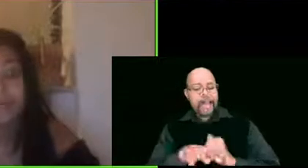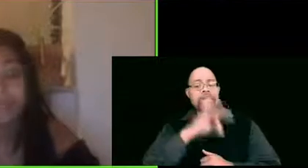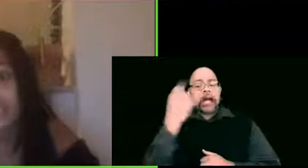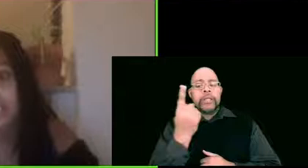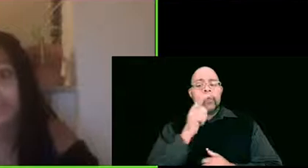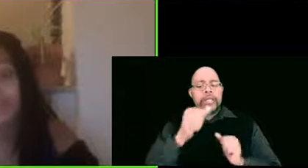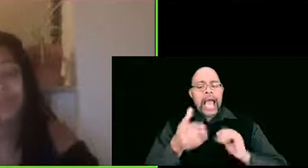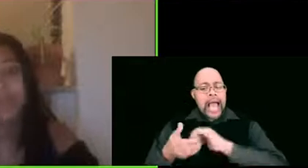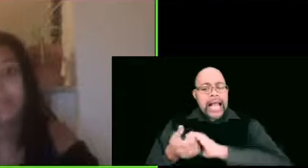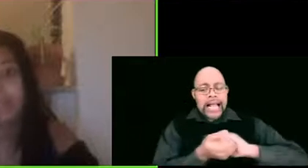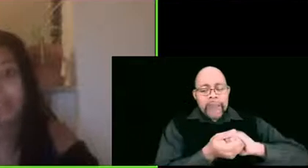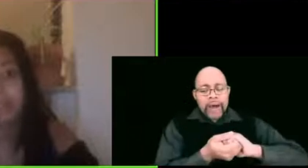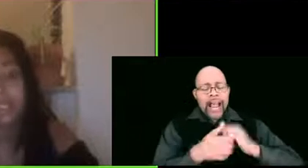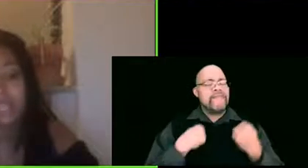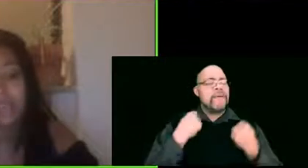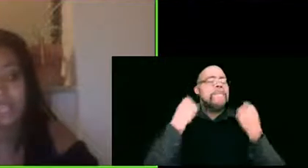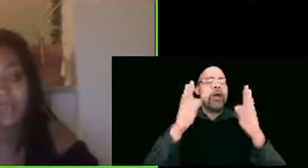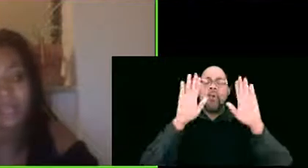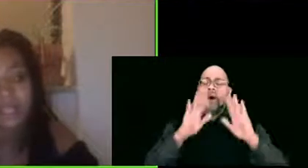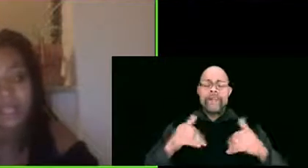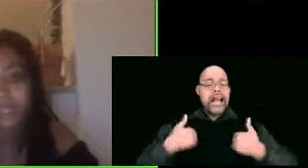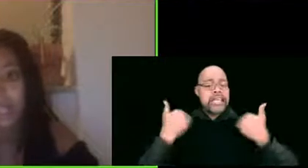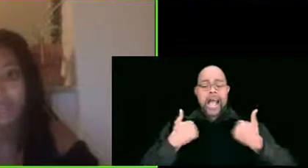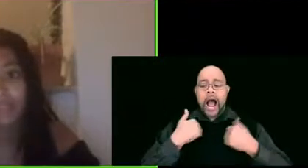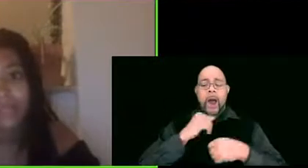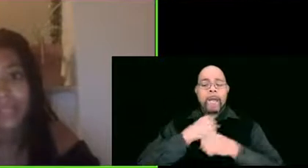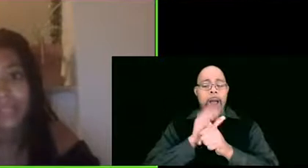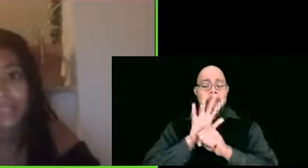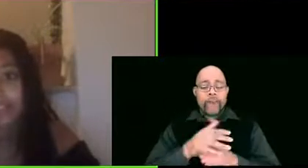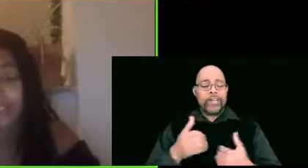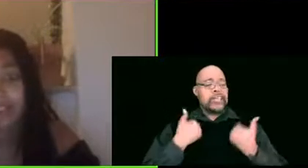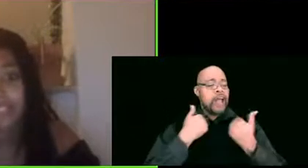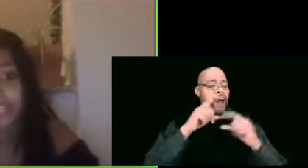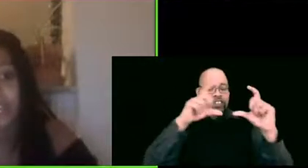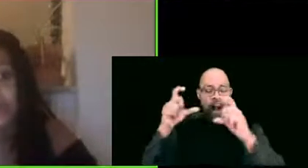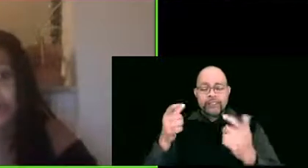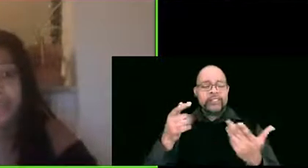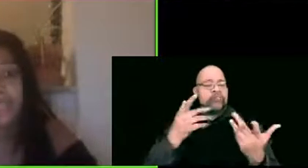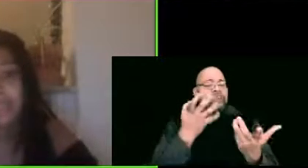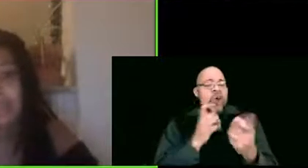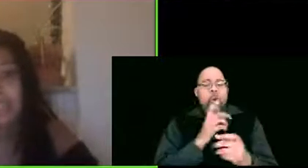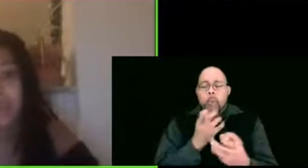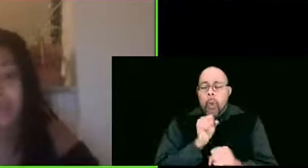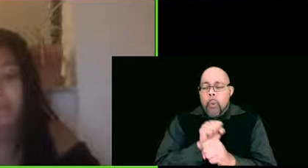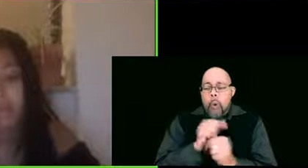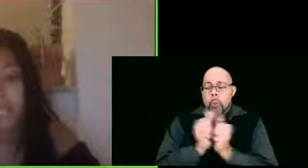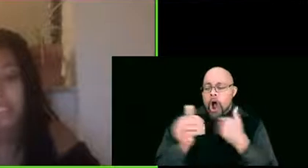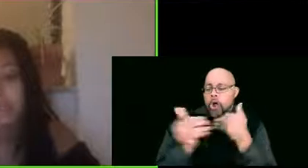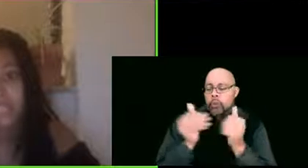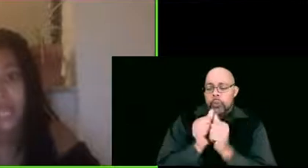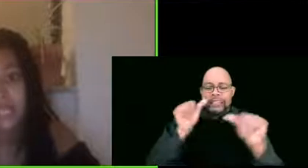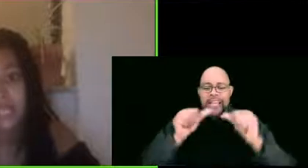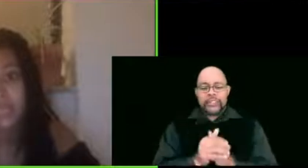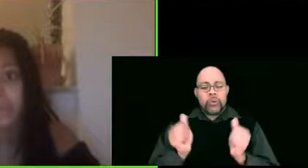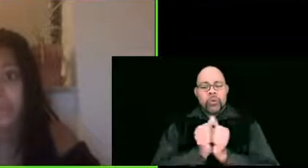lacking, find someone who you can collaborate with. There are so many fantastic young filmmakers, young photographers who would be desperate to work more